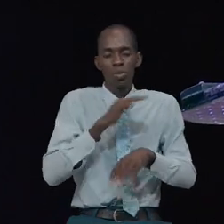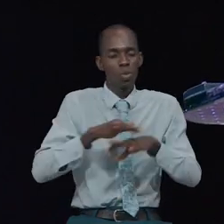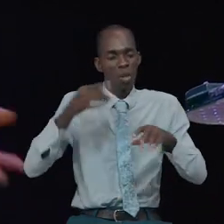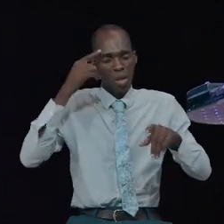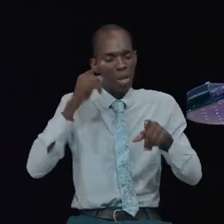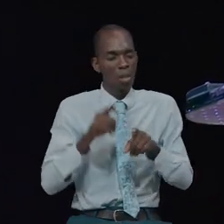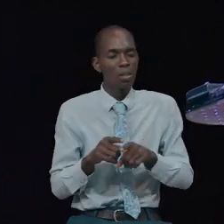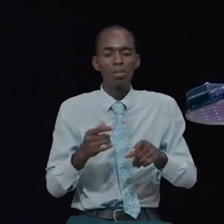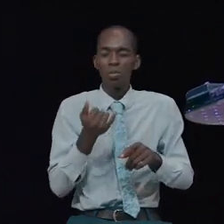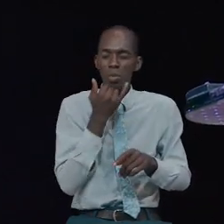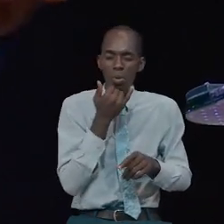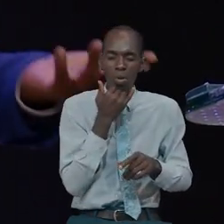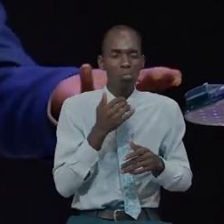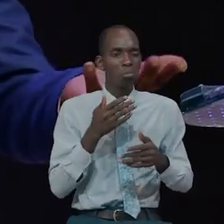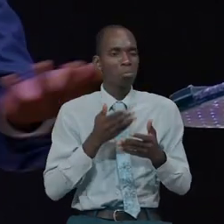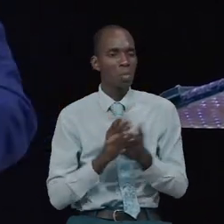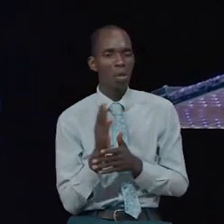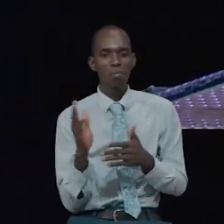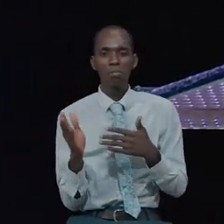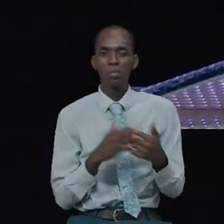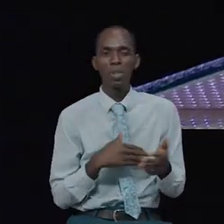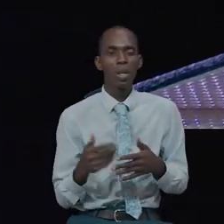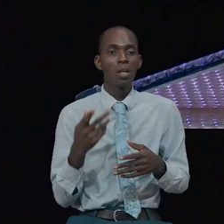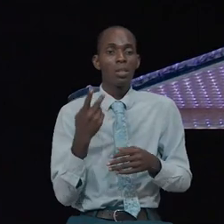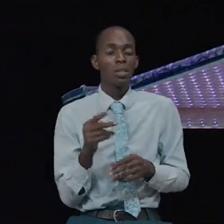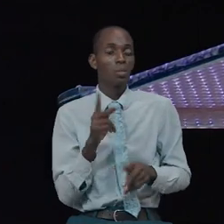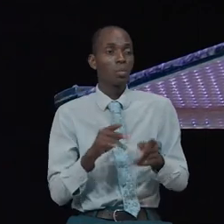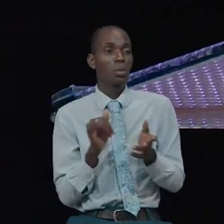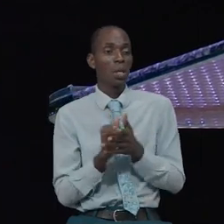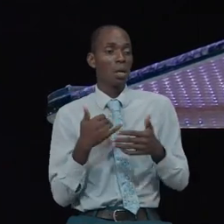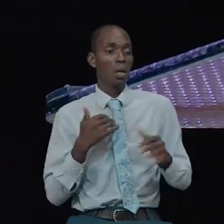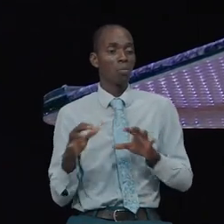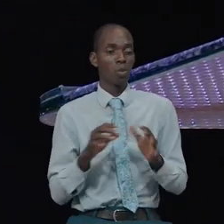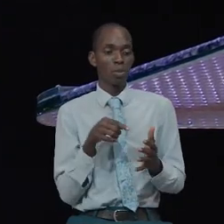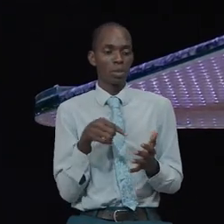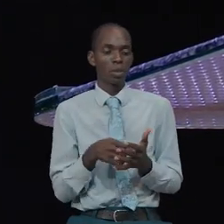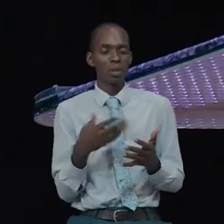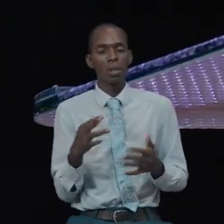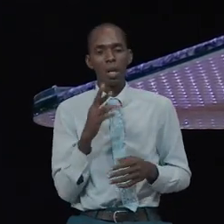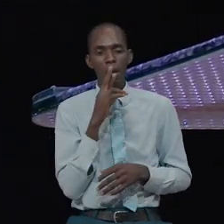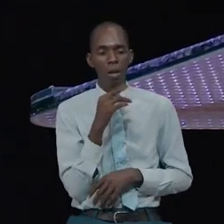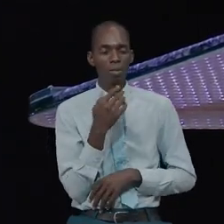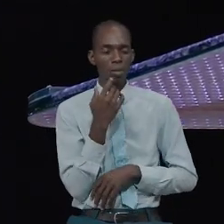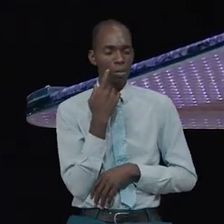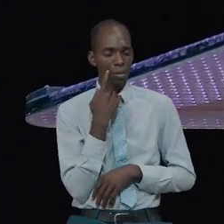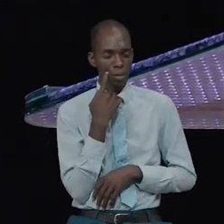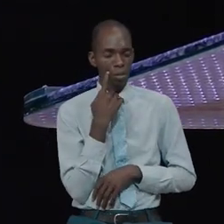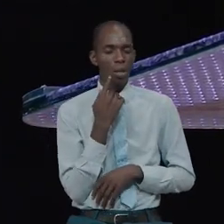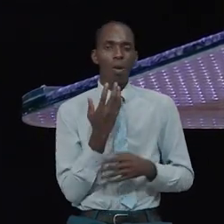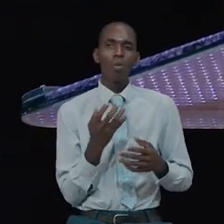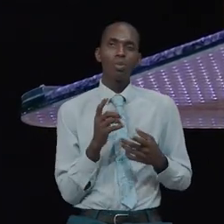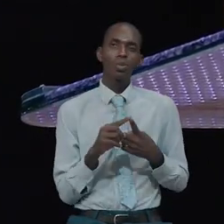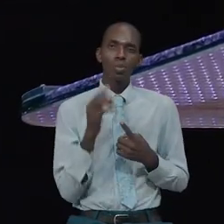right or wrong? Whether the people who have done that thing, they're realizing and they want to see how